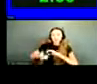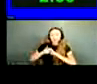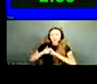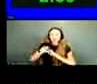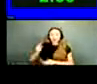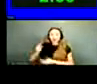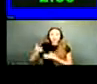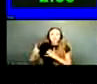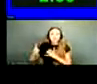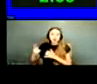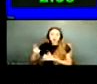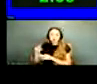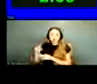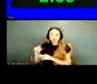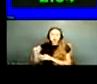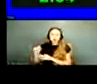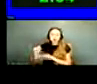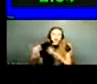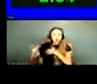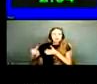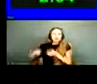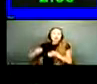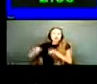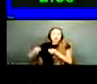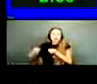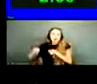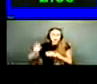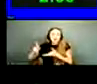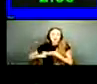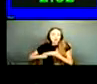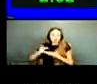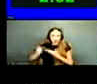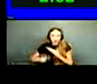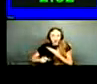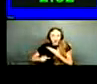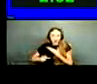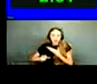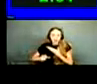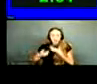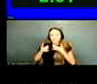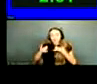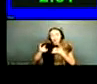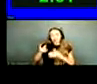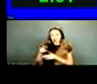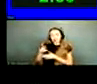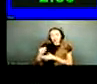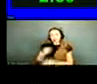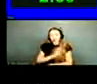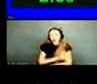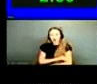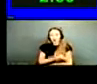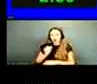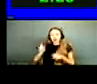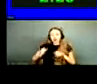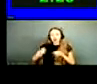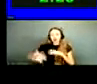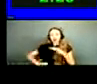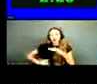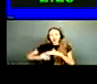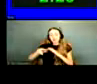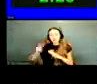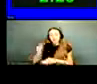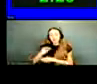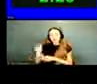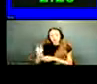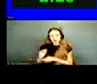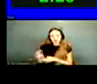entity to manage the Small Business Relief Grant Program. DMPIT's current grant-making authority allows for up to 2% of funding for the Small